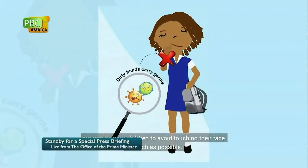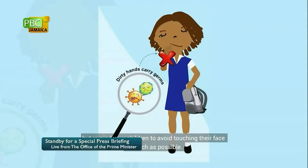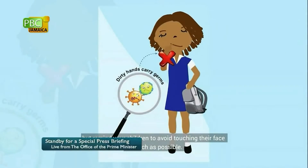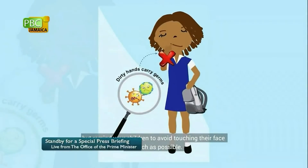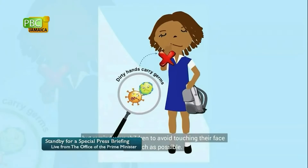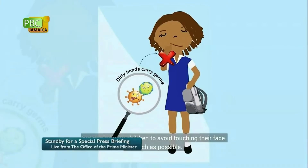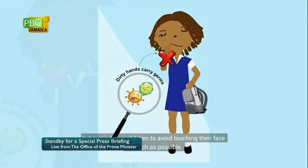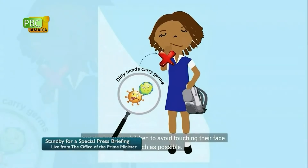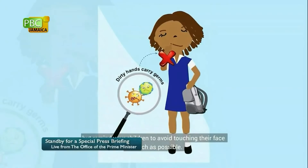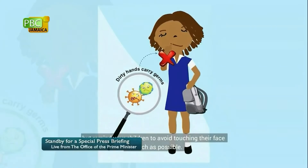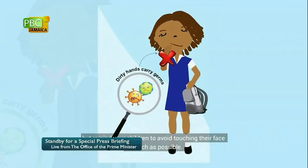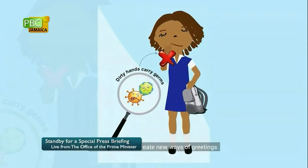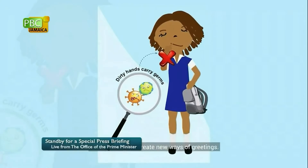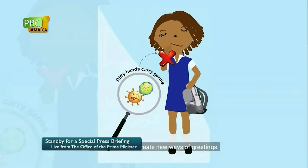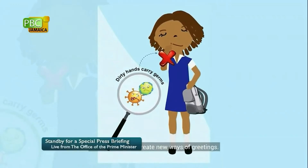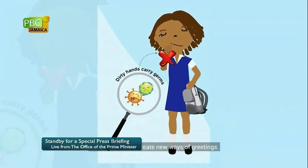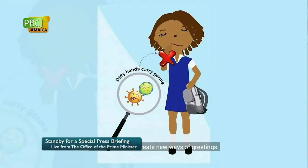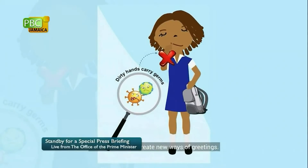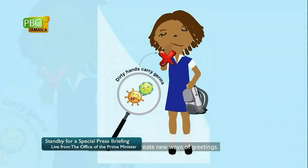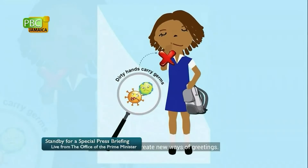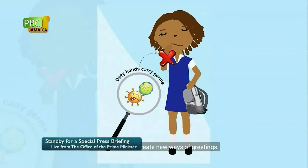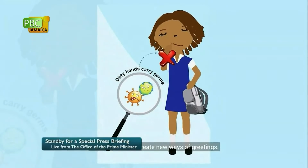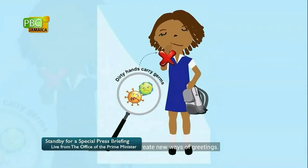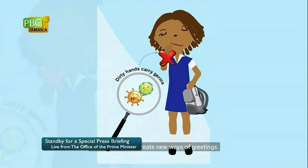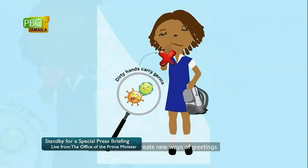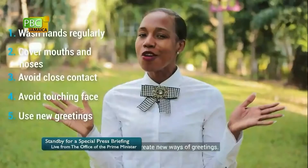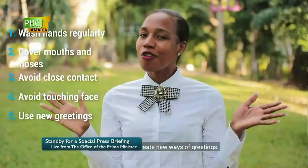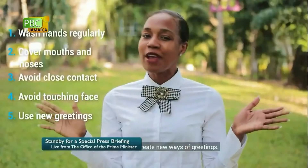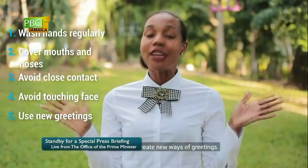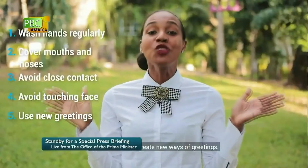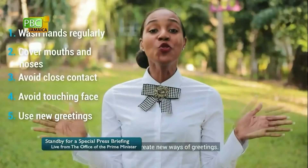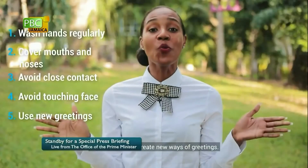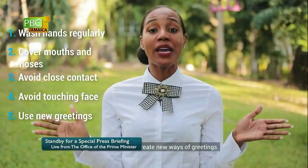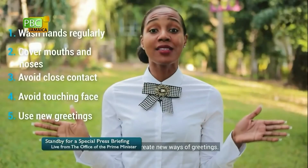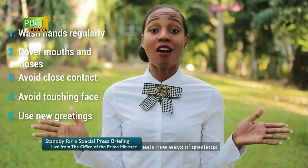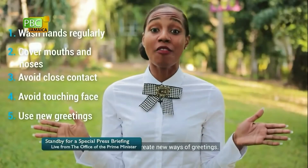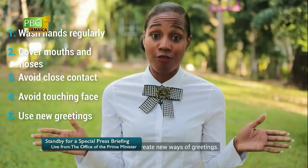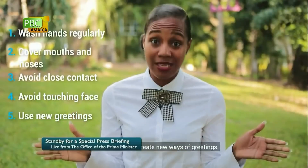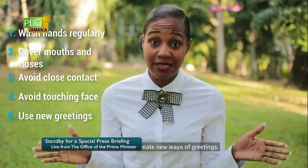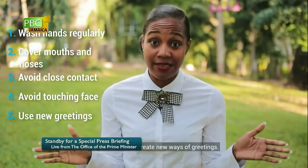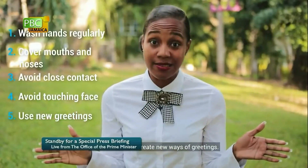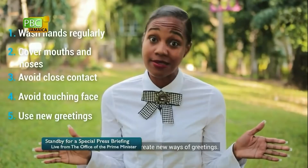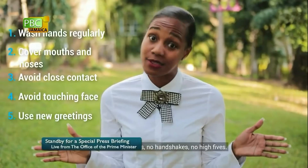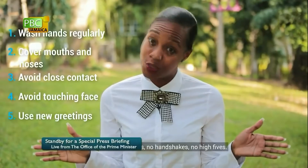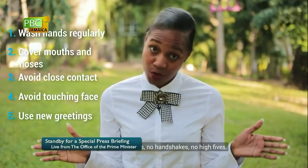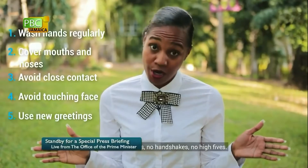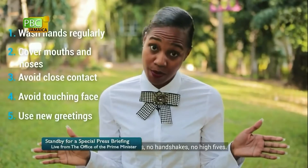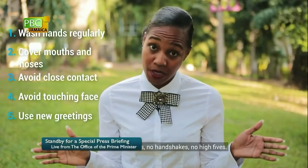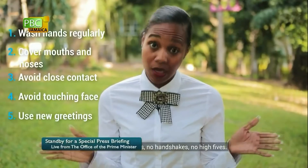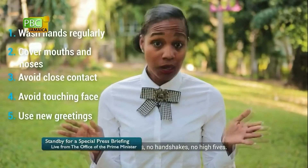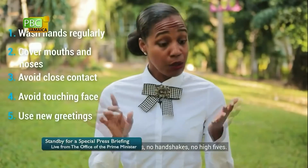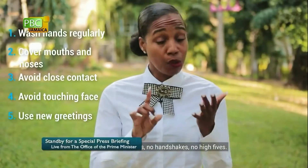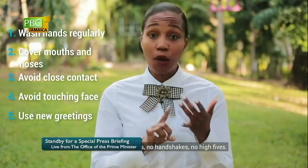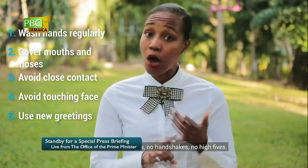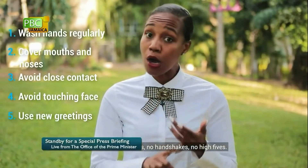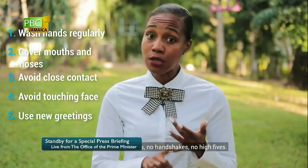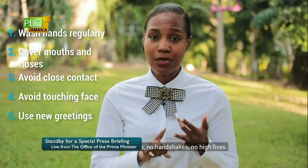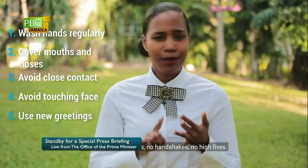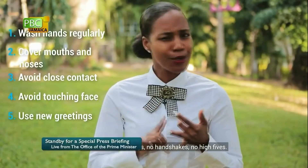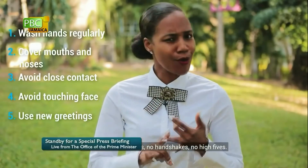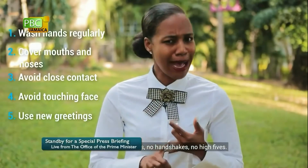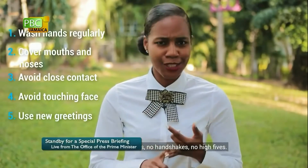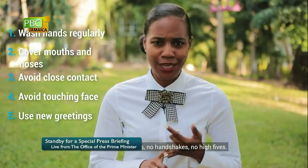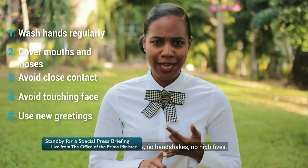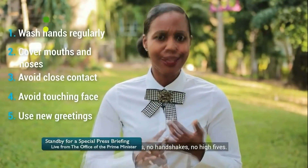as much as possible. Number 5, use or create new ways of greetings. You heard me. No